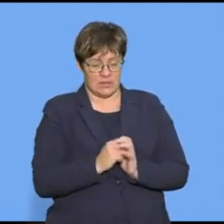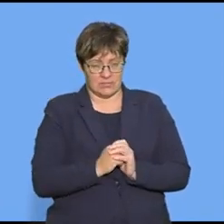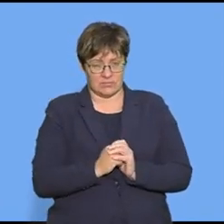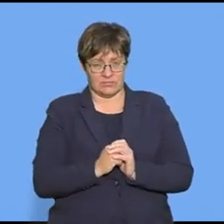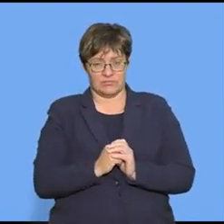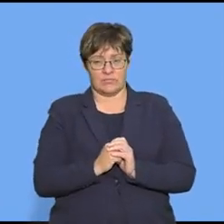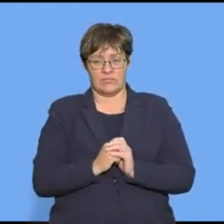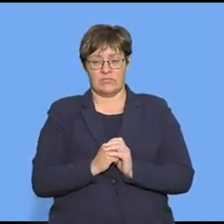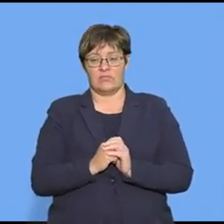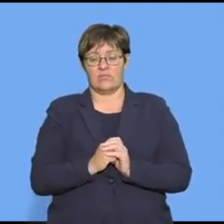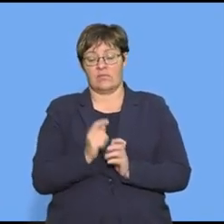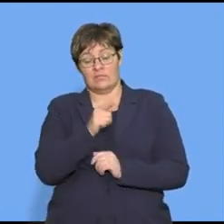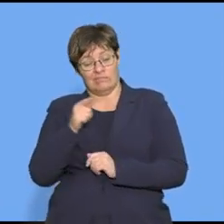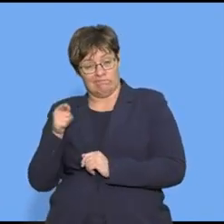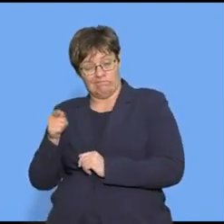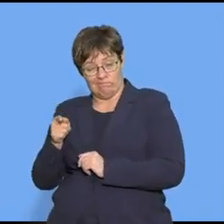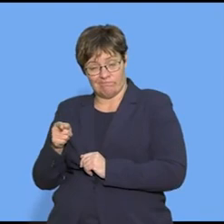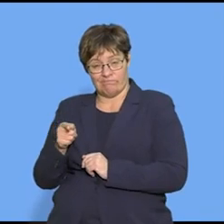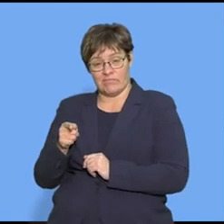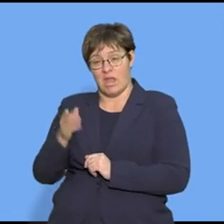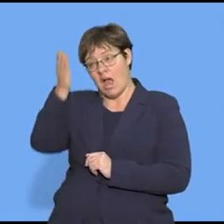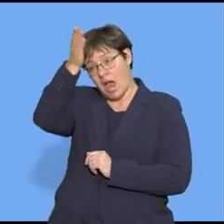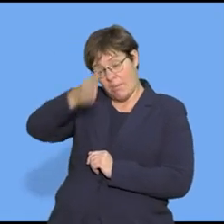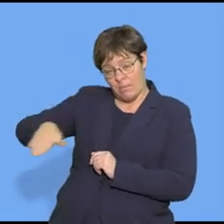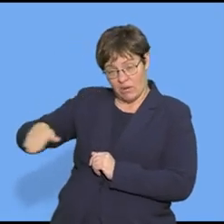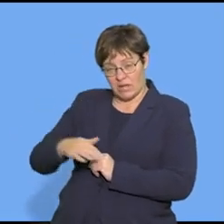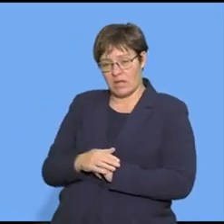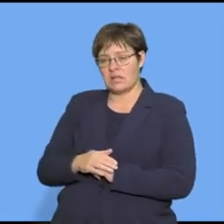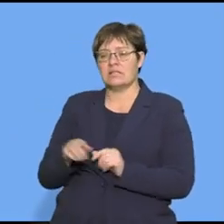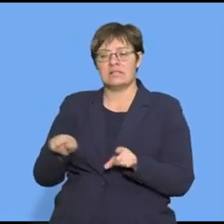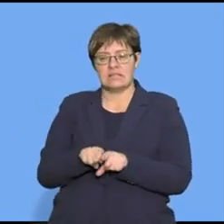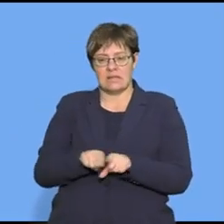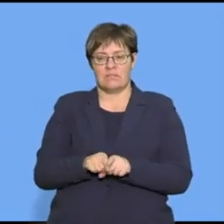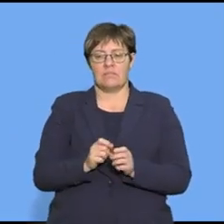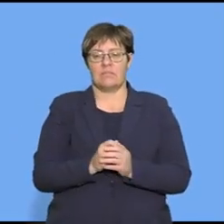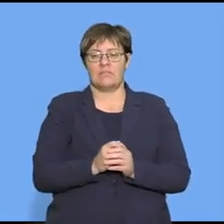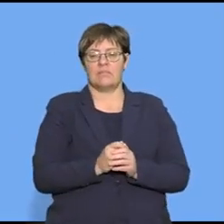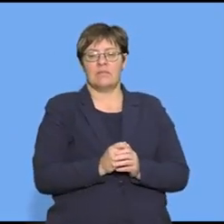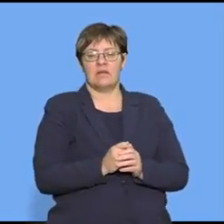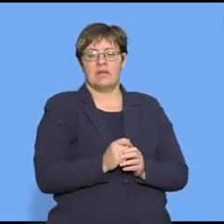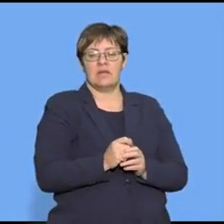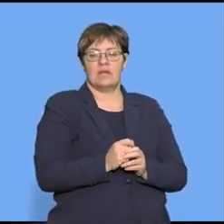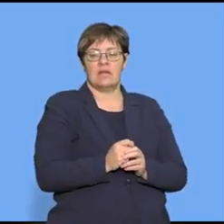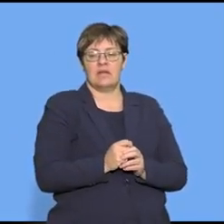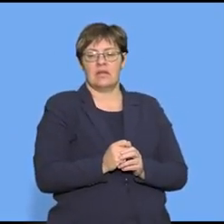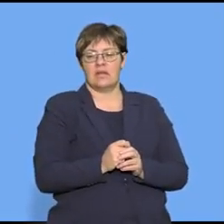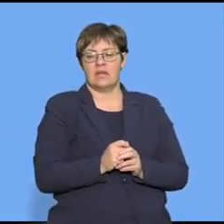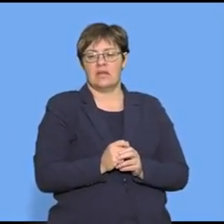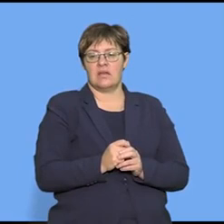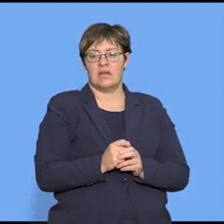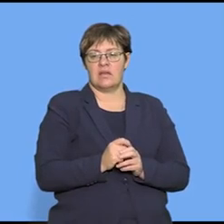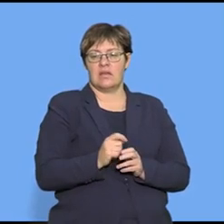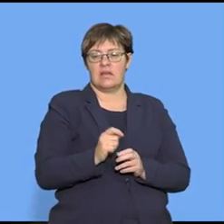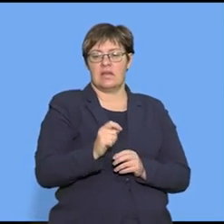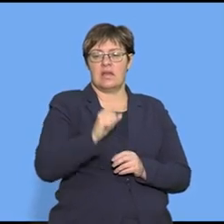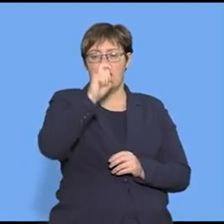y-axis. Now with this hyperbolic function here, I will also find firstly the y-intercept,